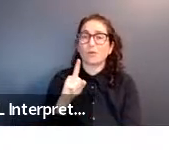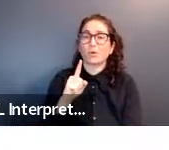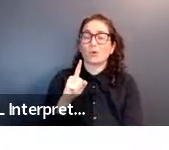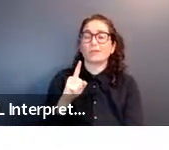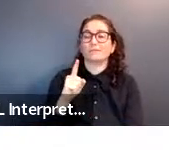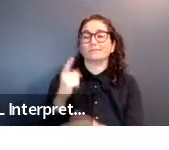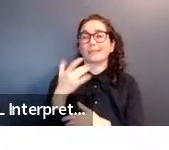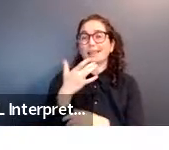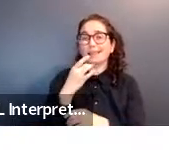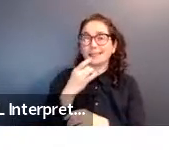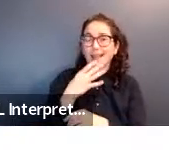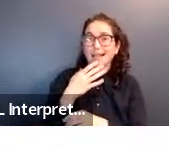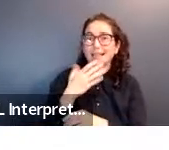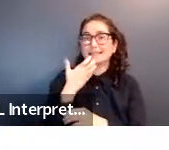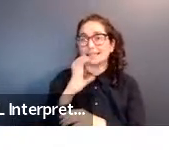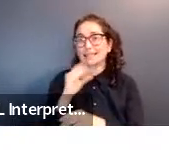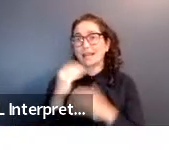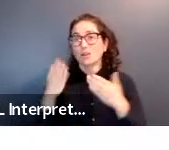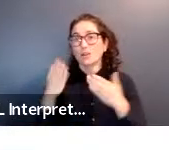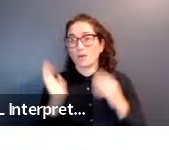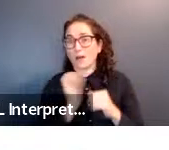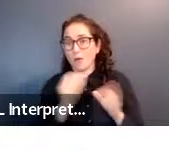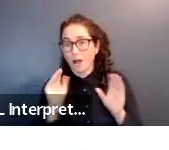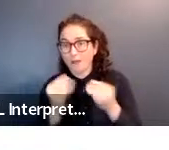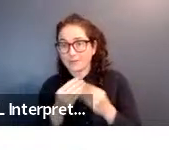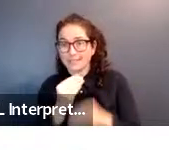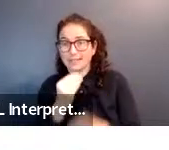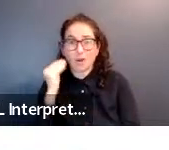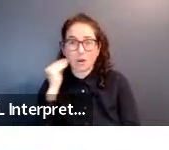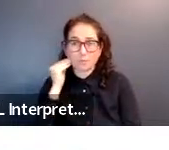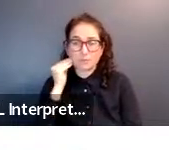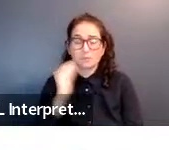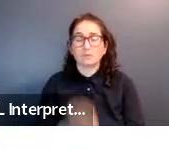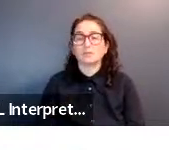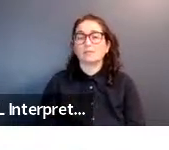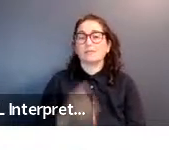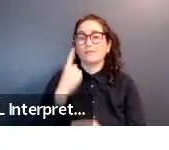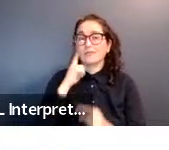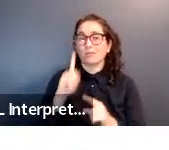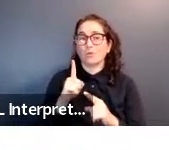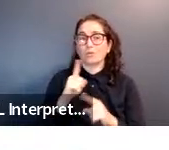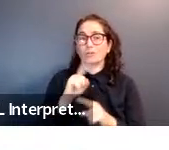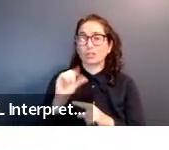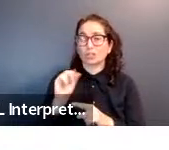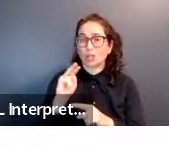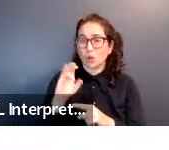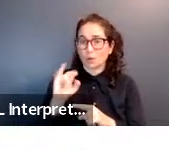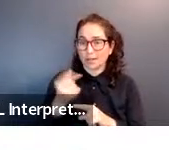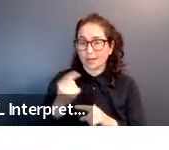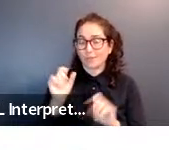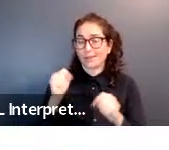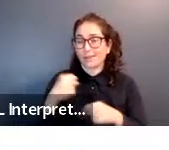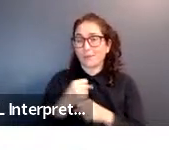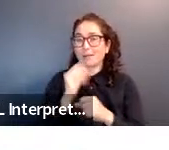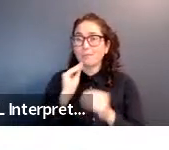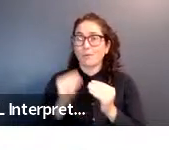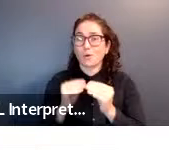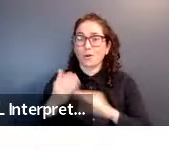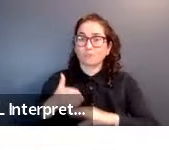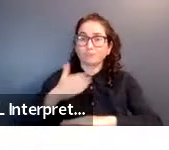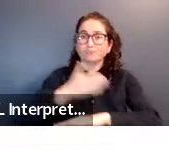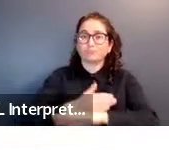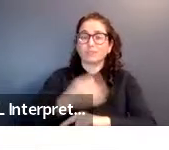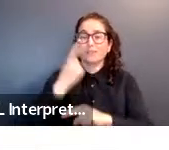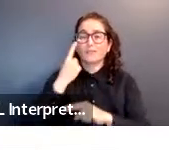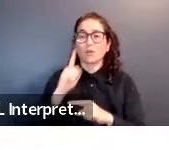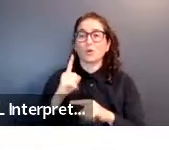offices. Through these zoning changes, we can make it easier to install solar panels, improve energy storage, and clear